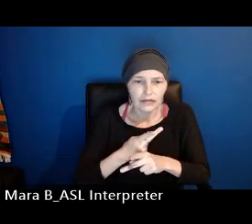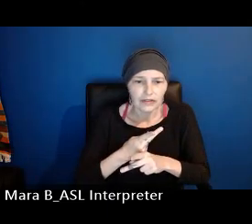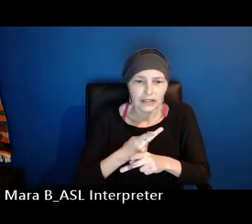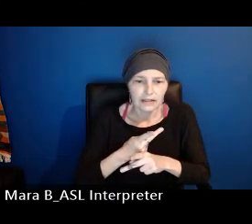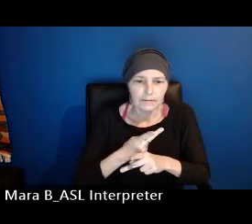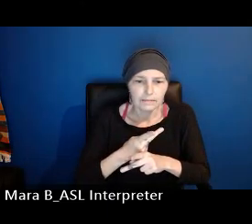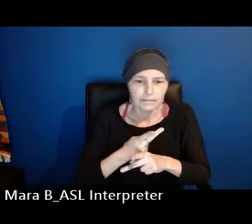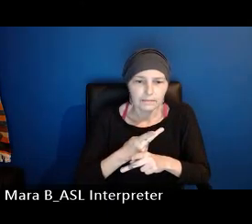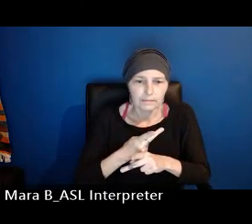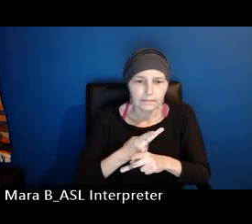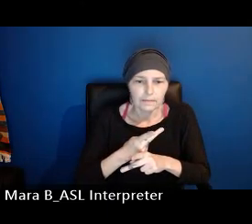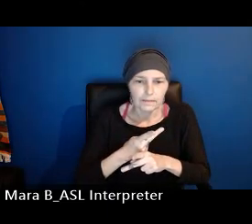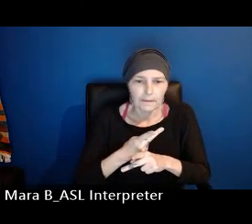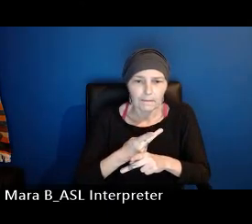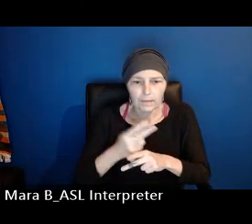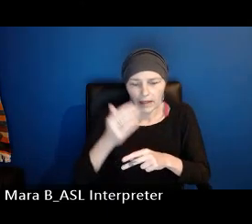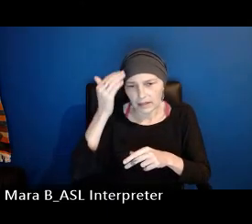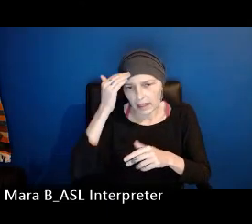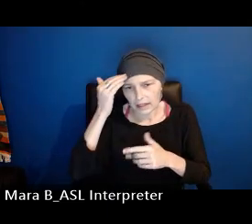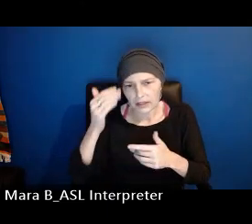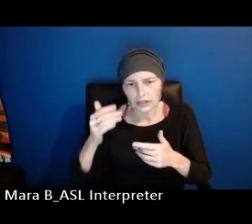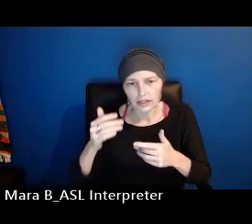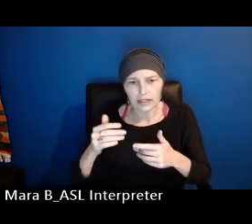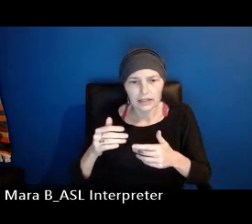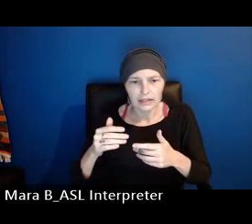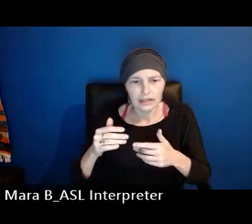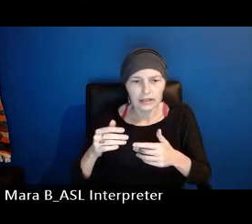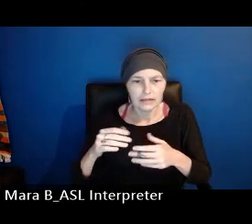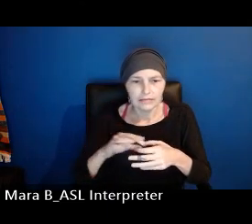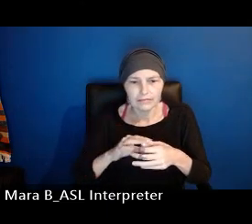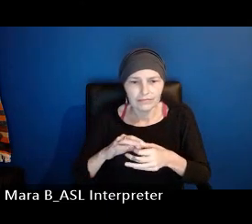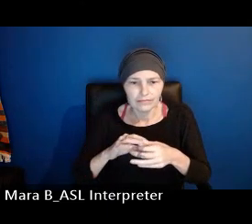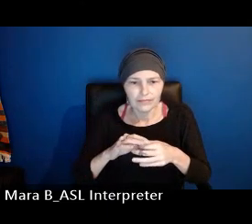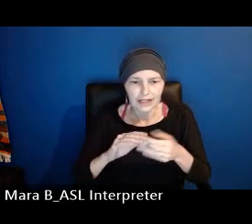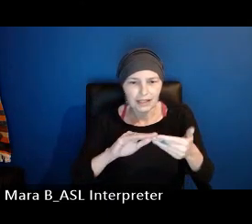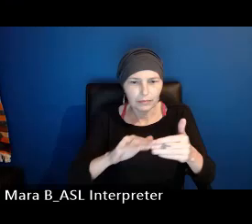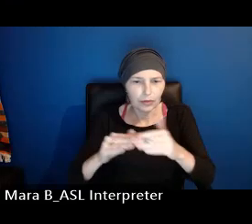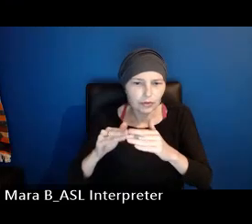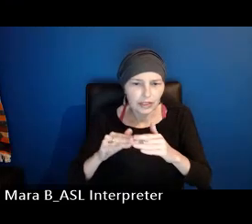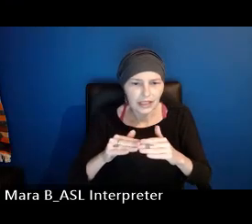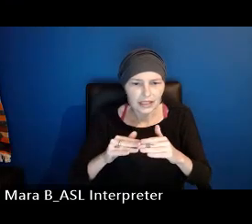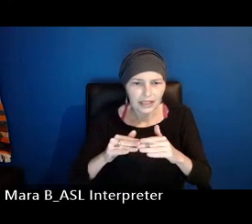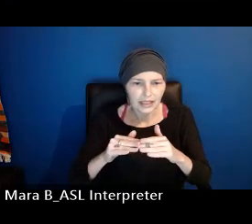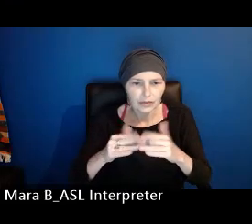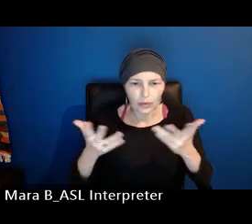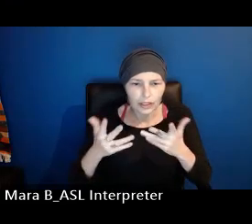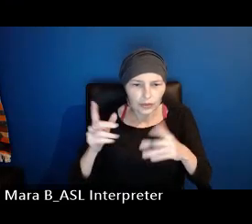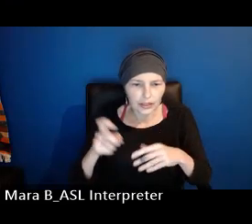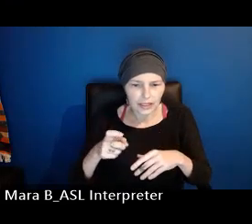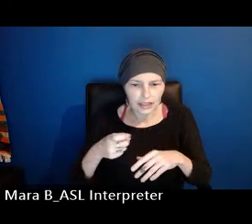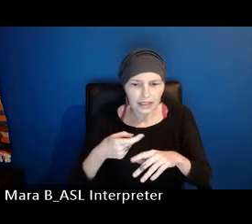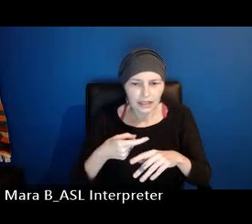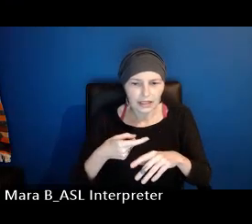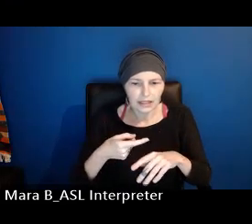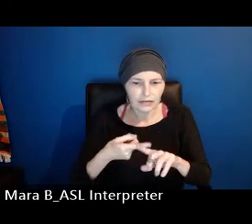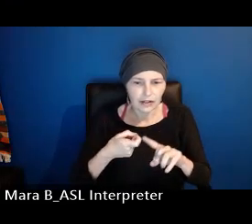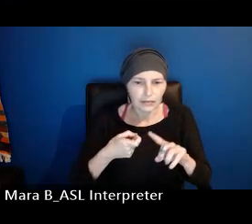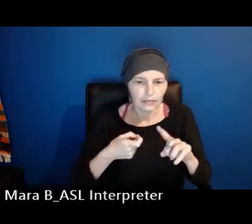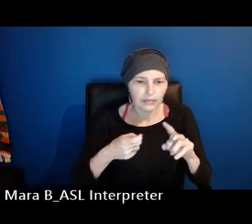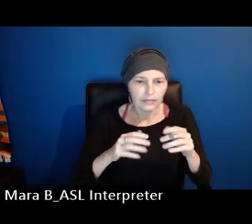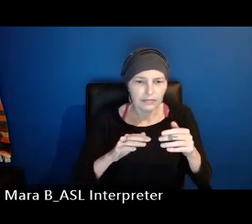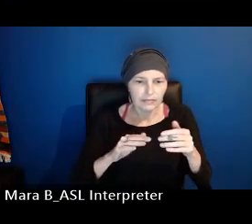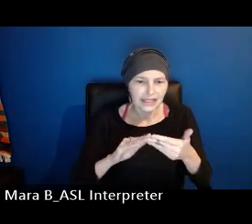usage, building types, and community needs you may need from city side and other municipalities